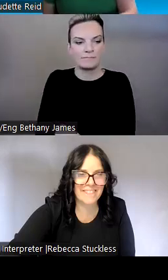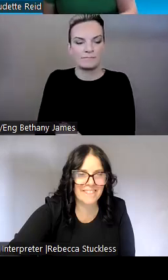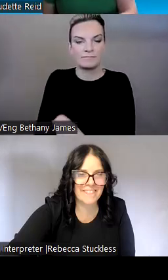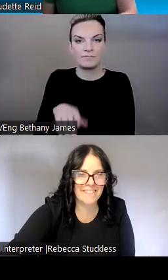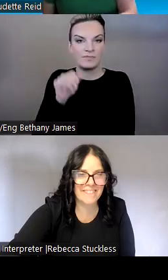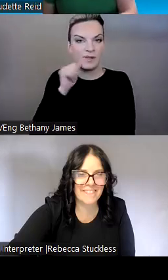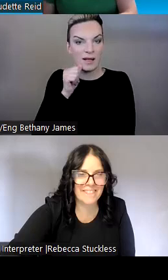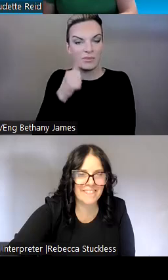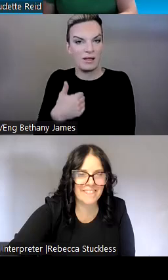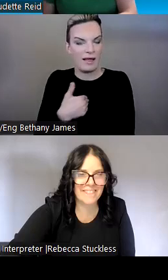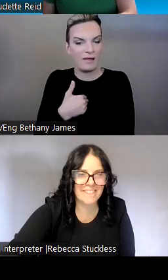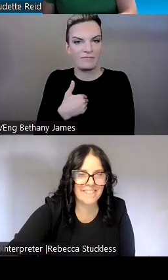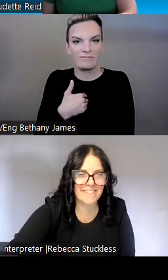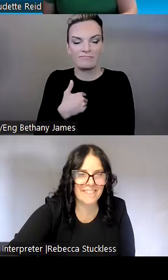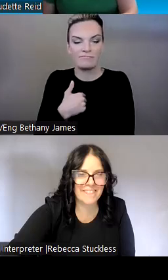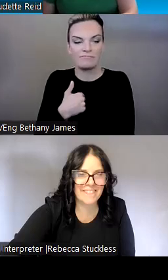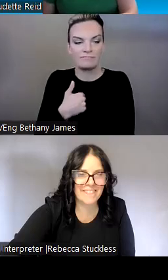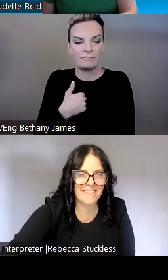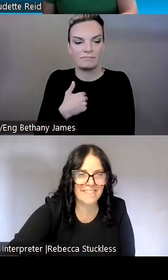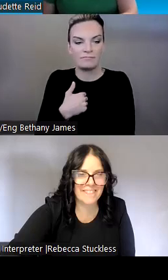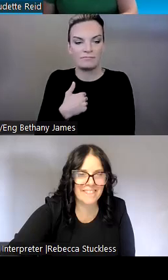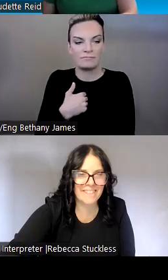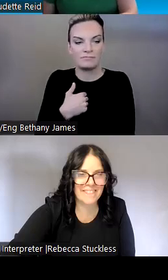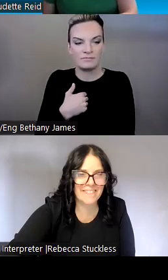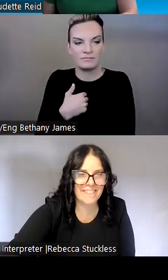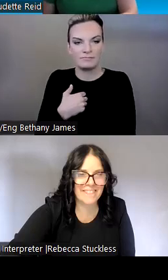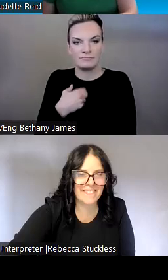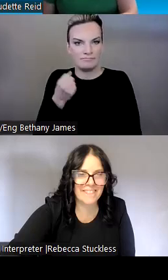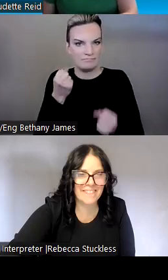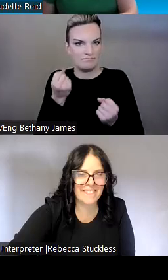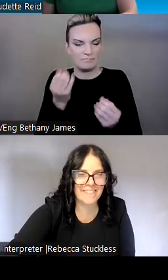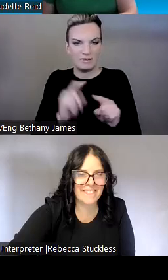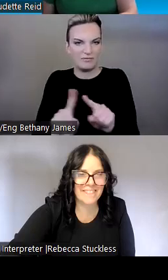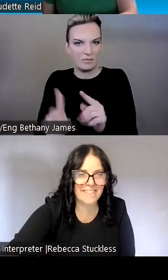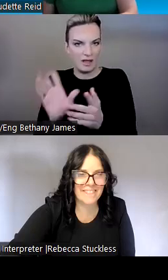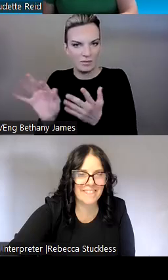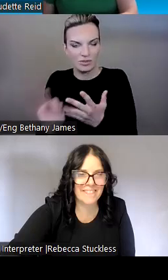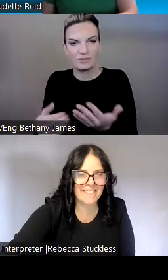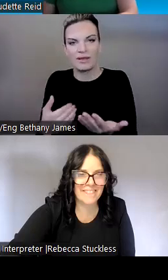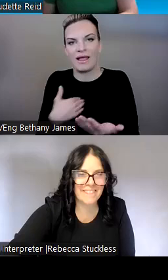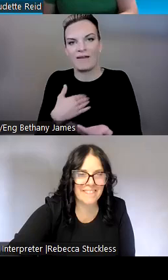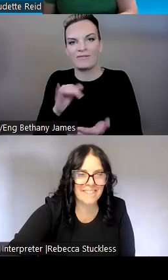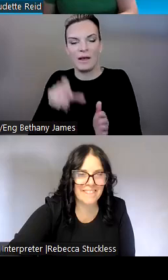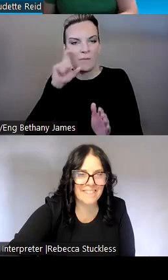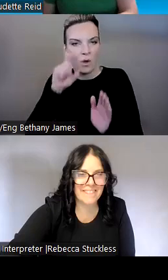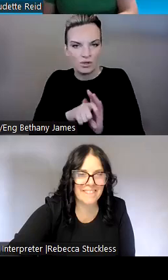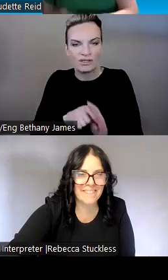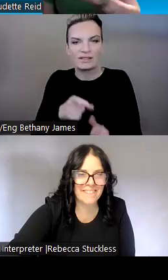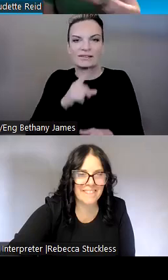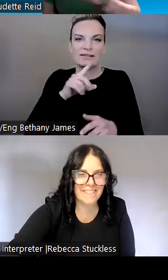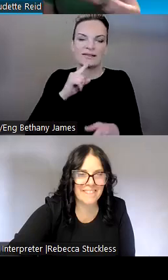to use, and it's something that using the emojis, the stickers, the